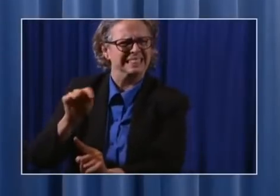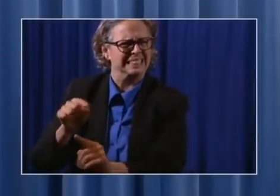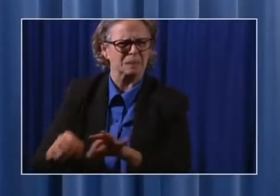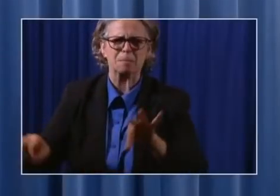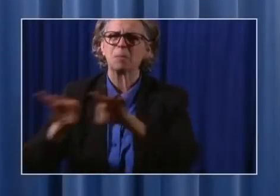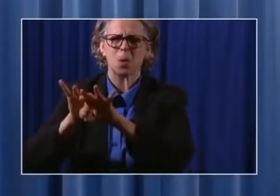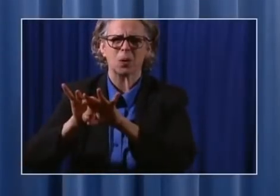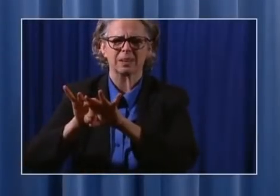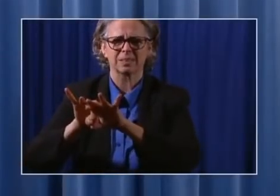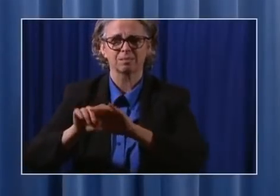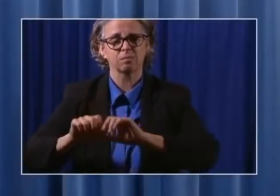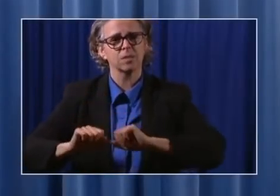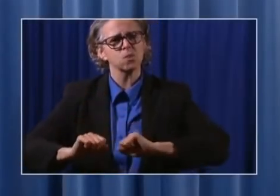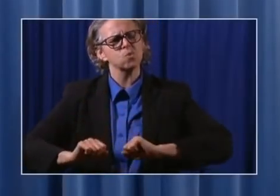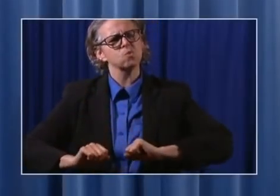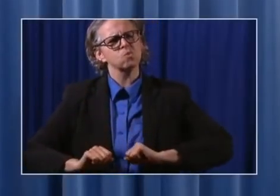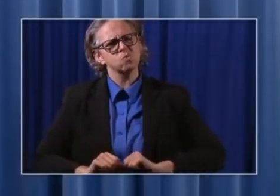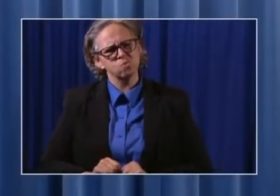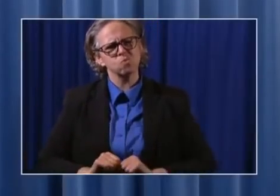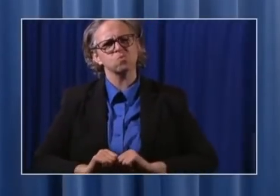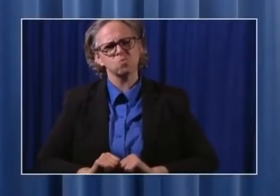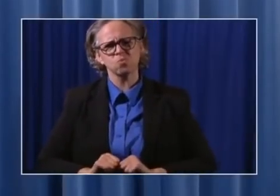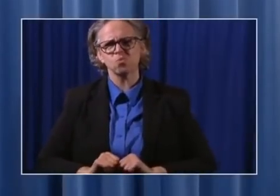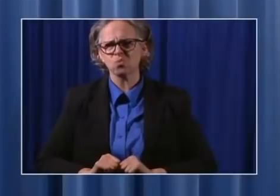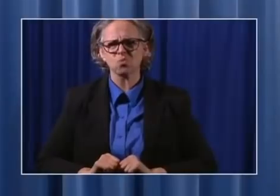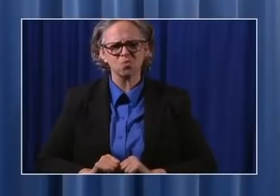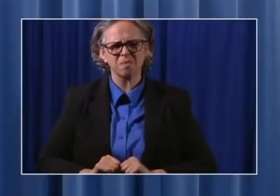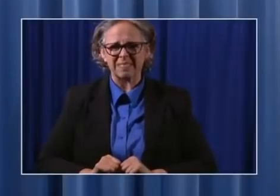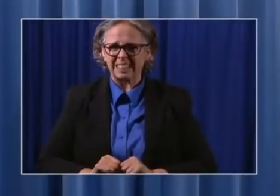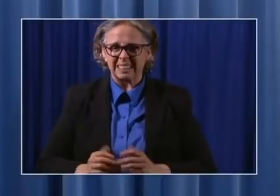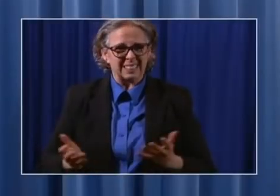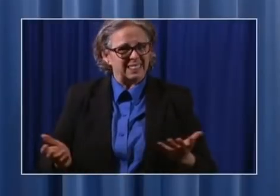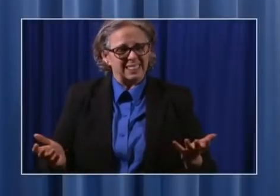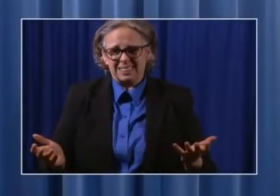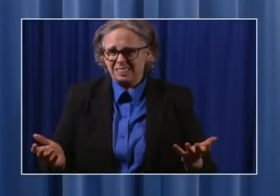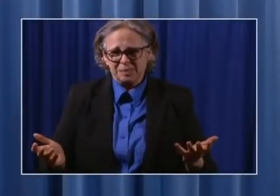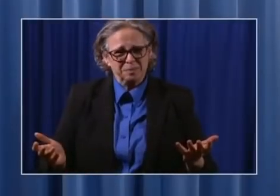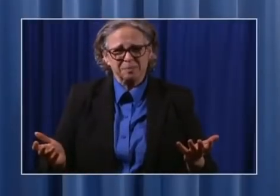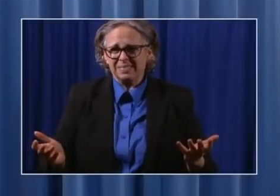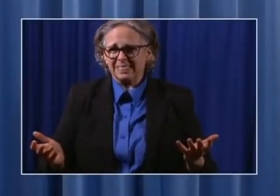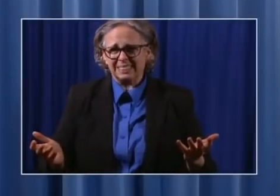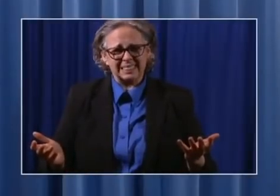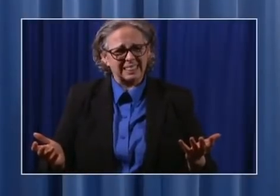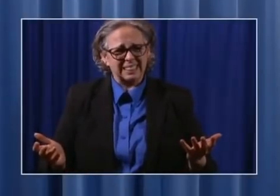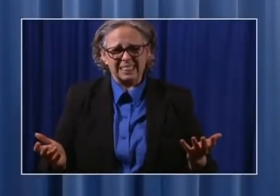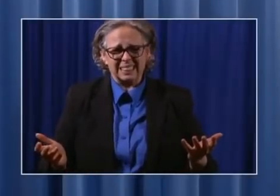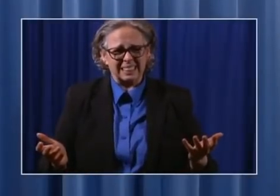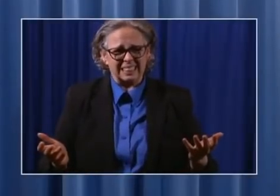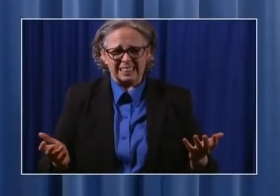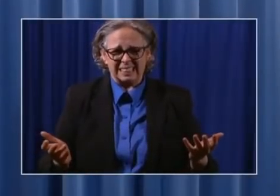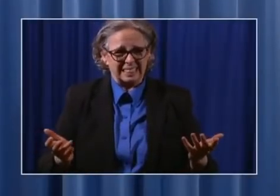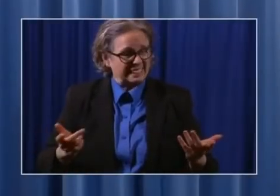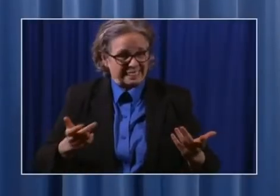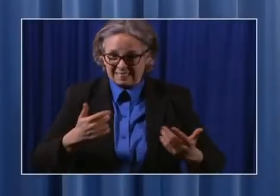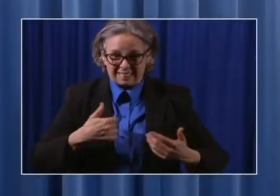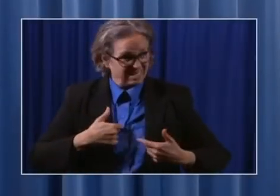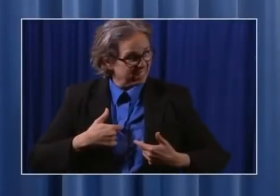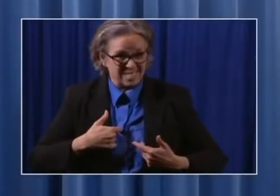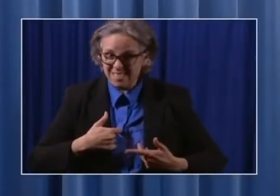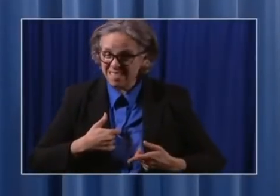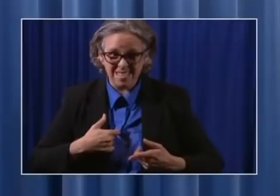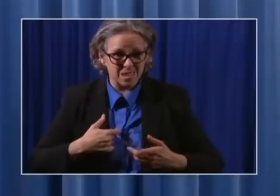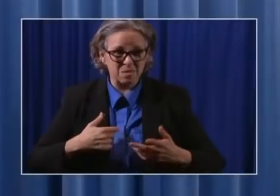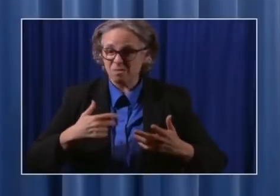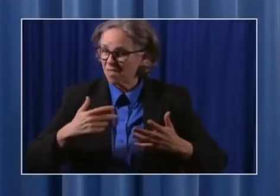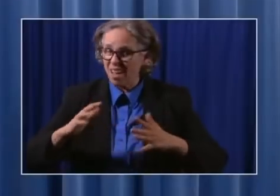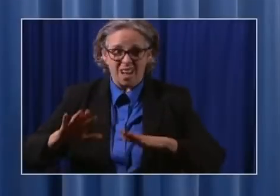will forever be impossible for the public to have confidence in that policy, in